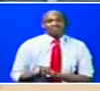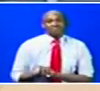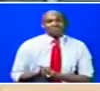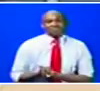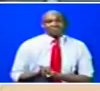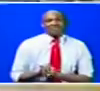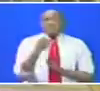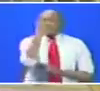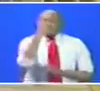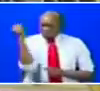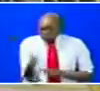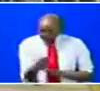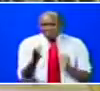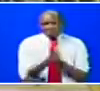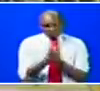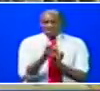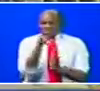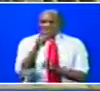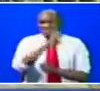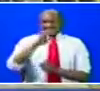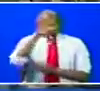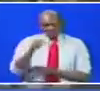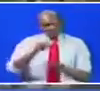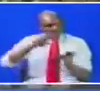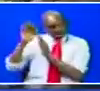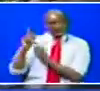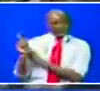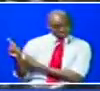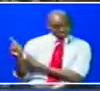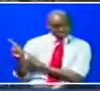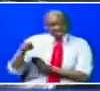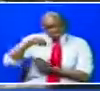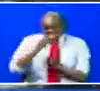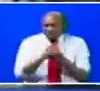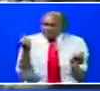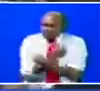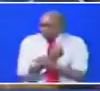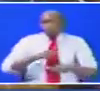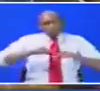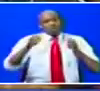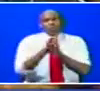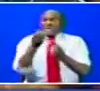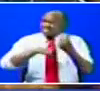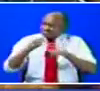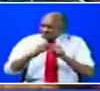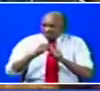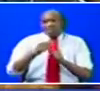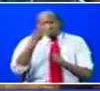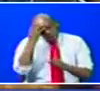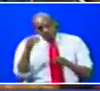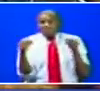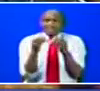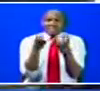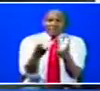For the last 5 months, the Arusha-based East Africa Legislative Assembly has been unable to conduct any business or hold